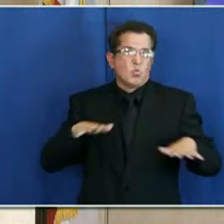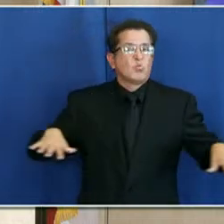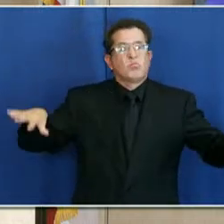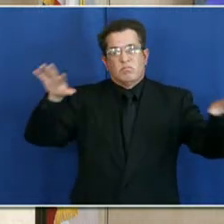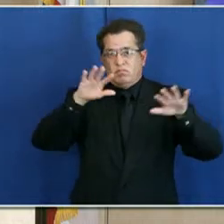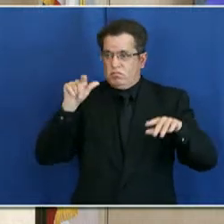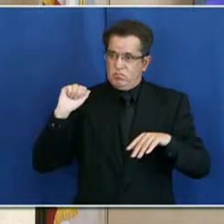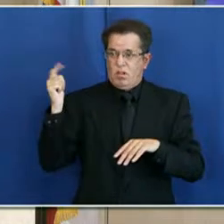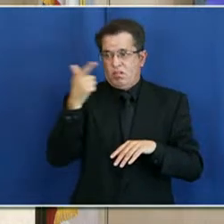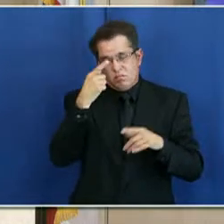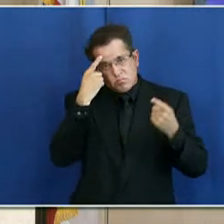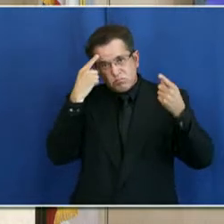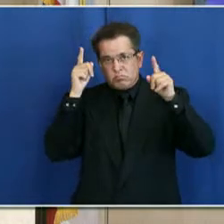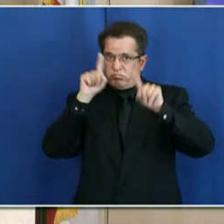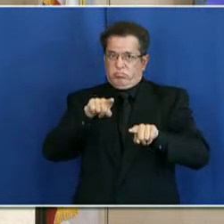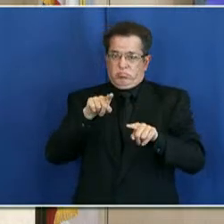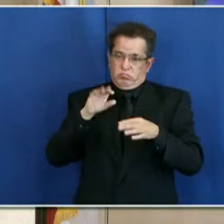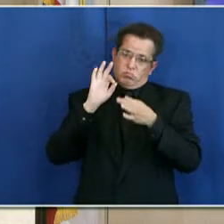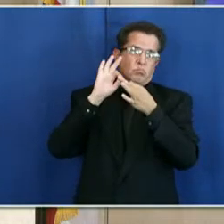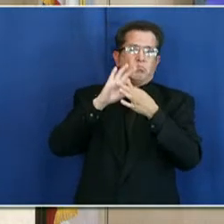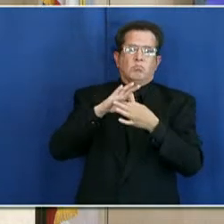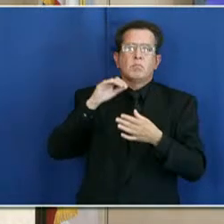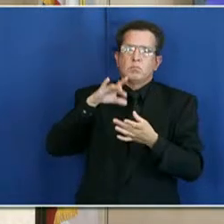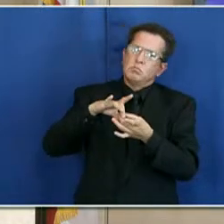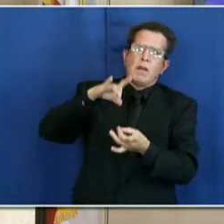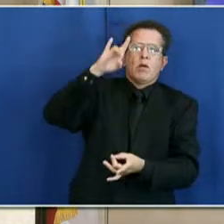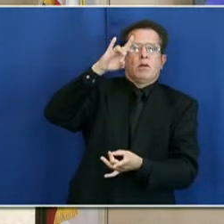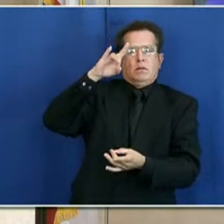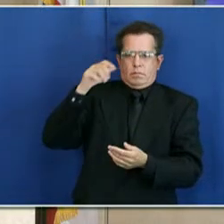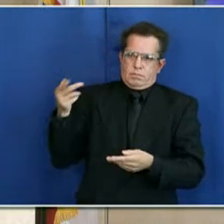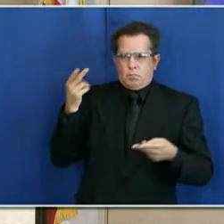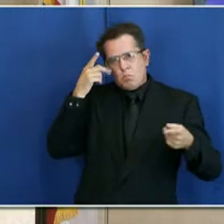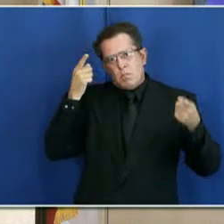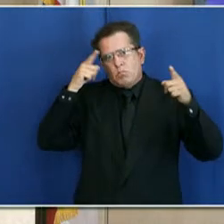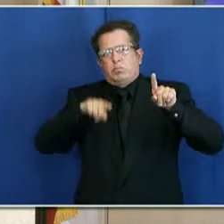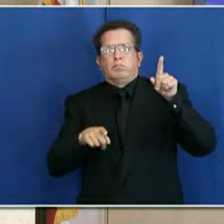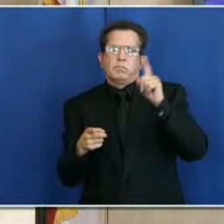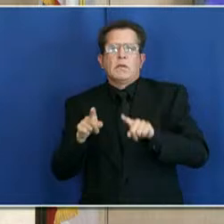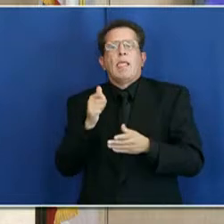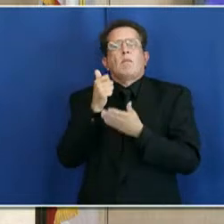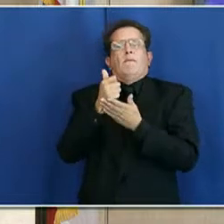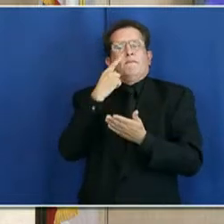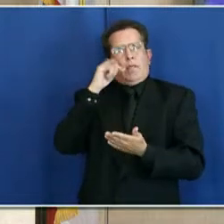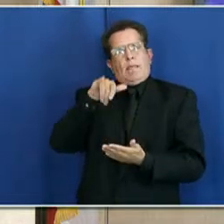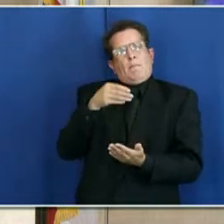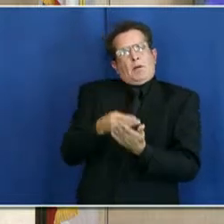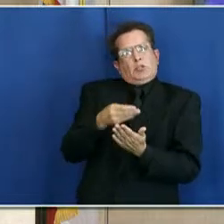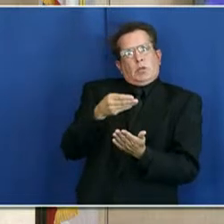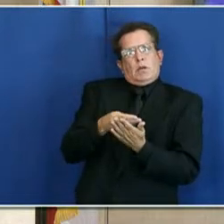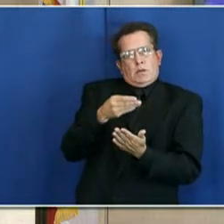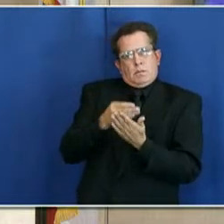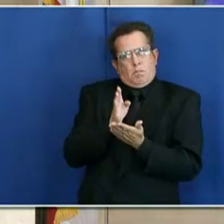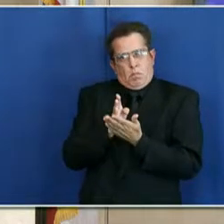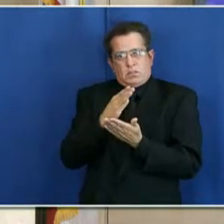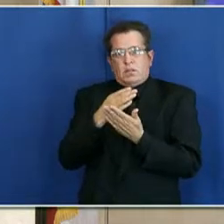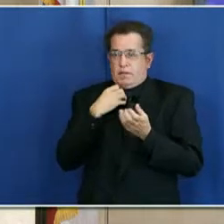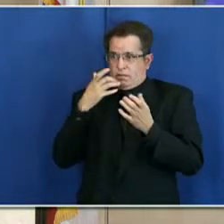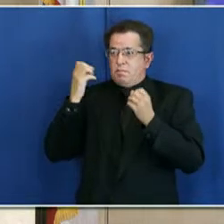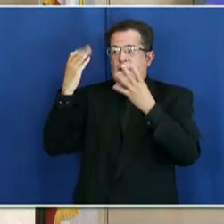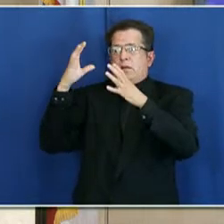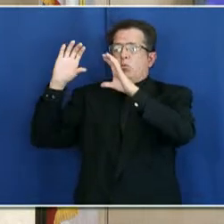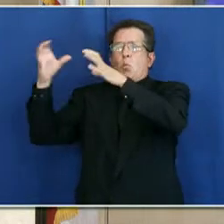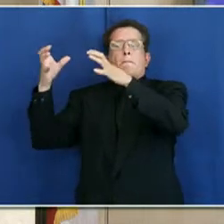last night and led to the adoption of the budget. I also want to thank the many residents and community organizations who spoke last